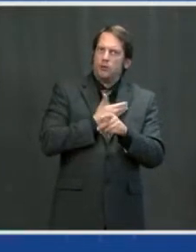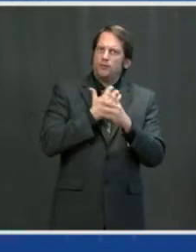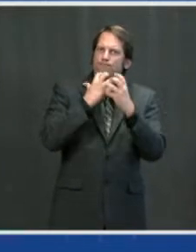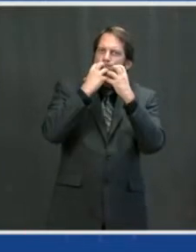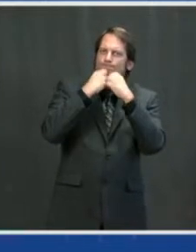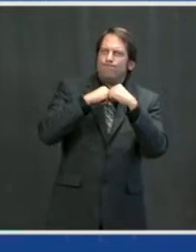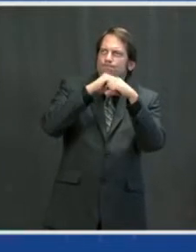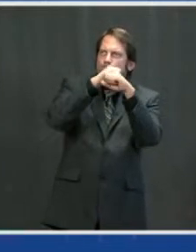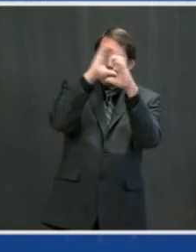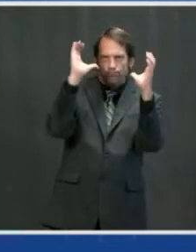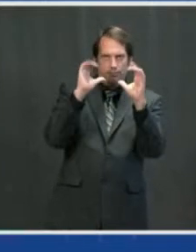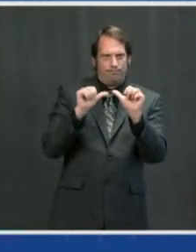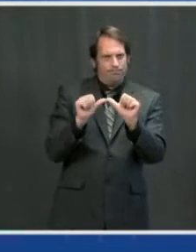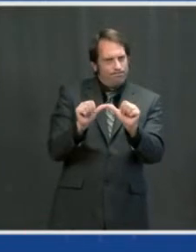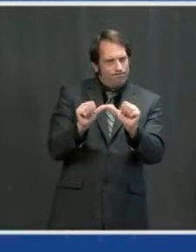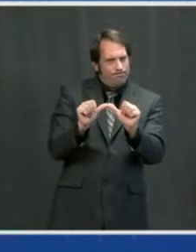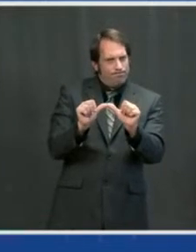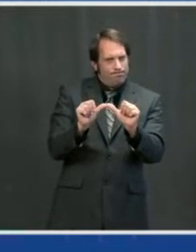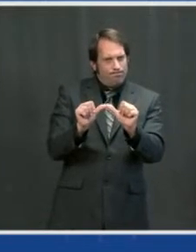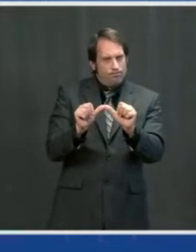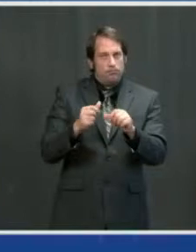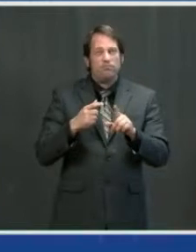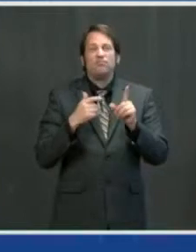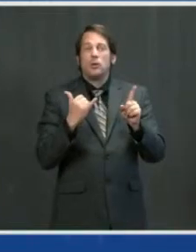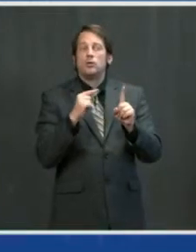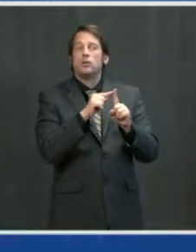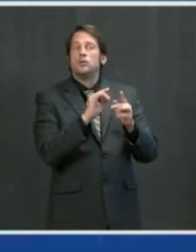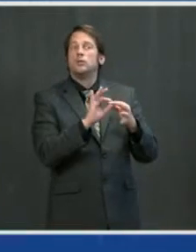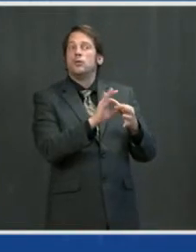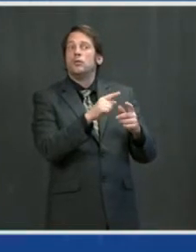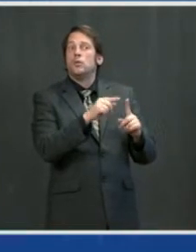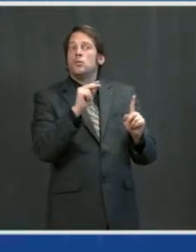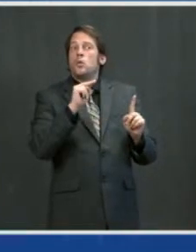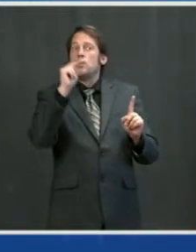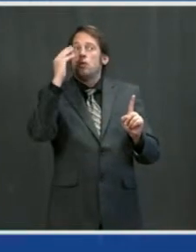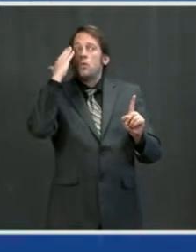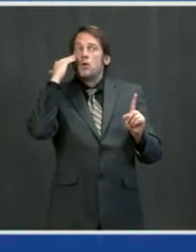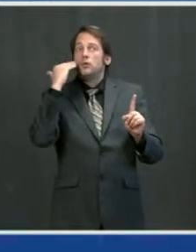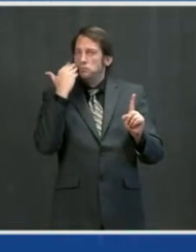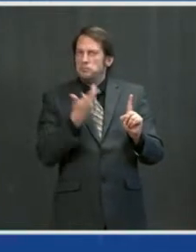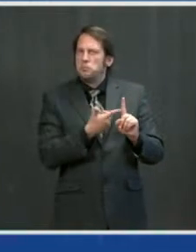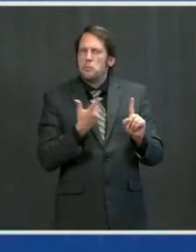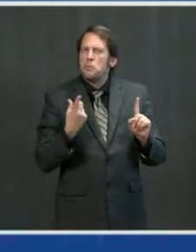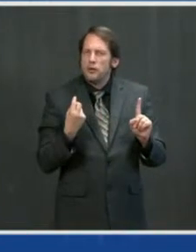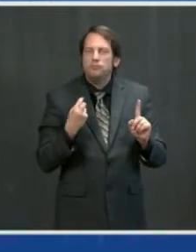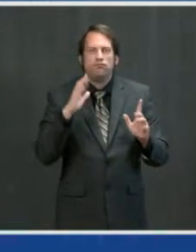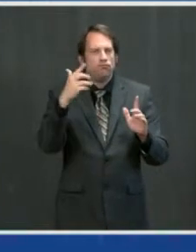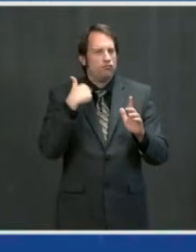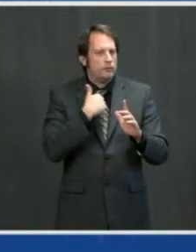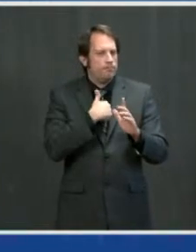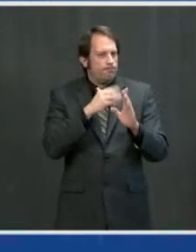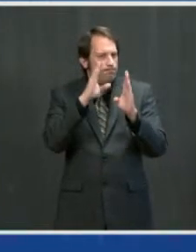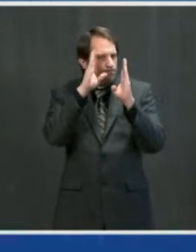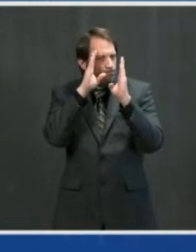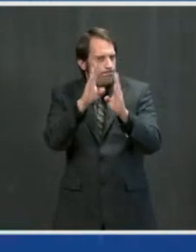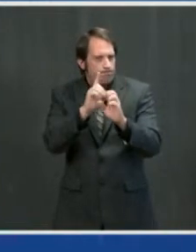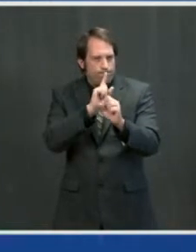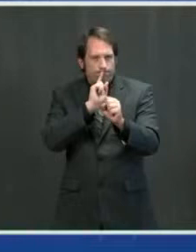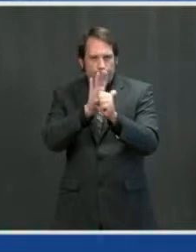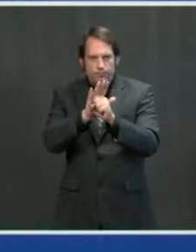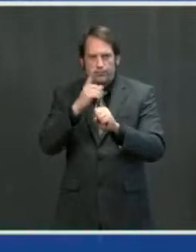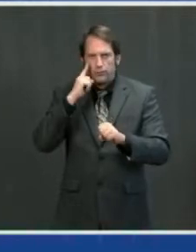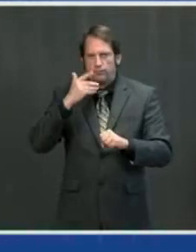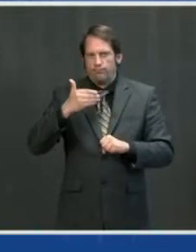On North Korea, we confirmed our commitment to the CVID